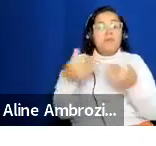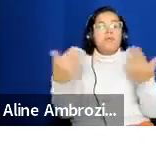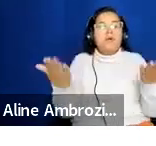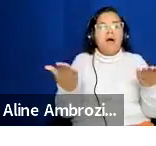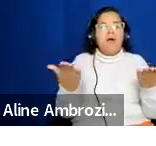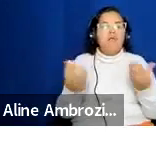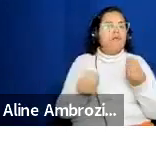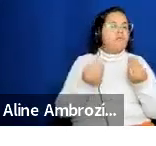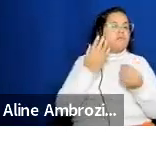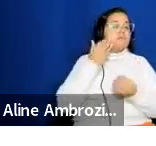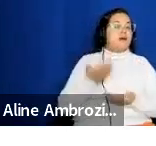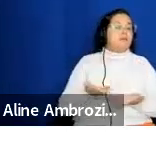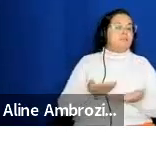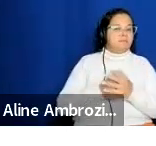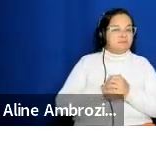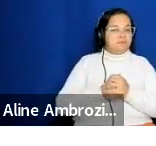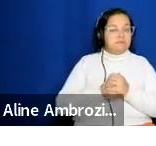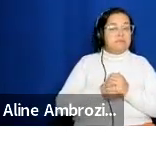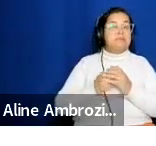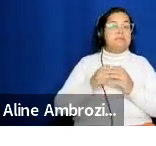Now, in some cases, of course,